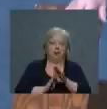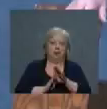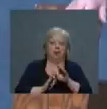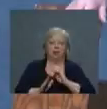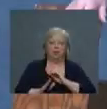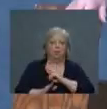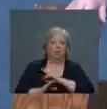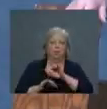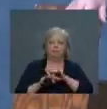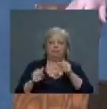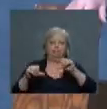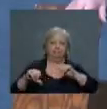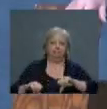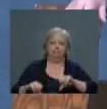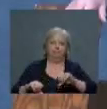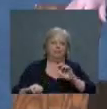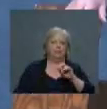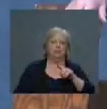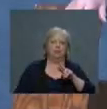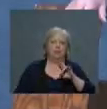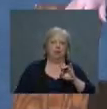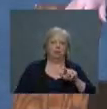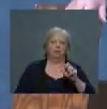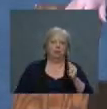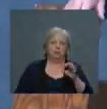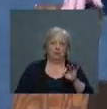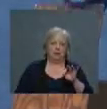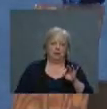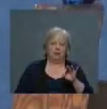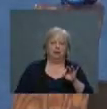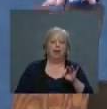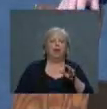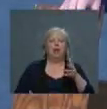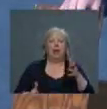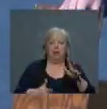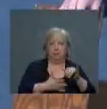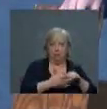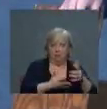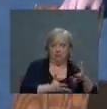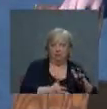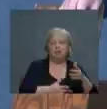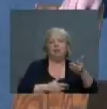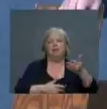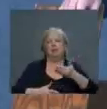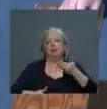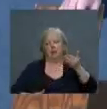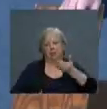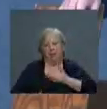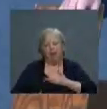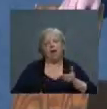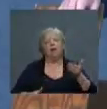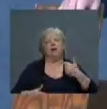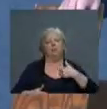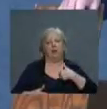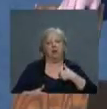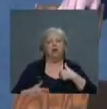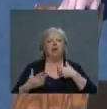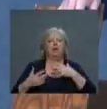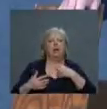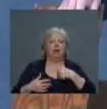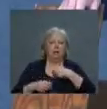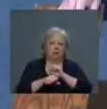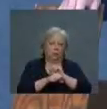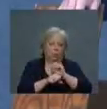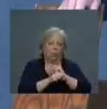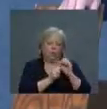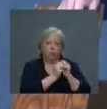turned it down April 19th. They hired me after that. engaged me, and I worked